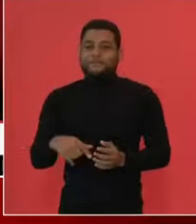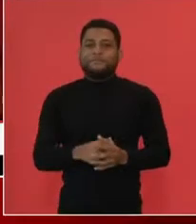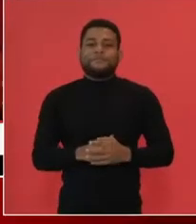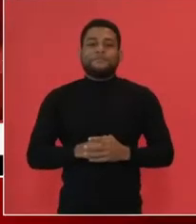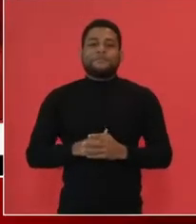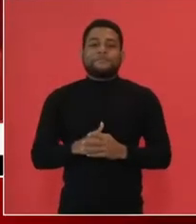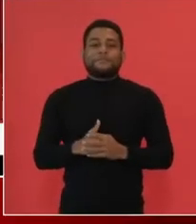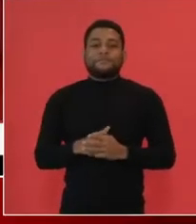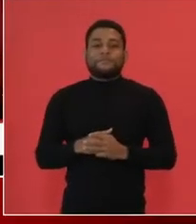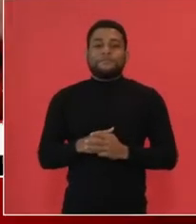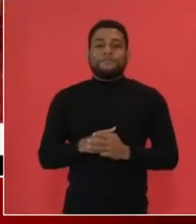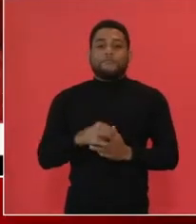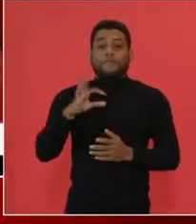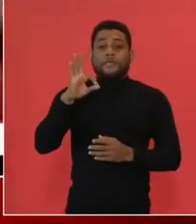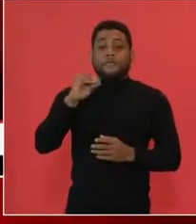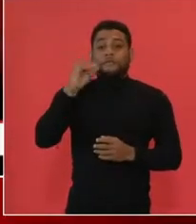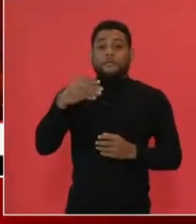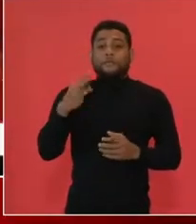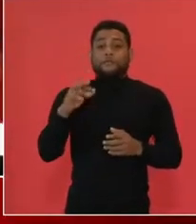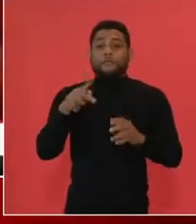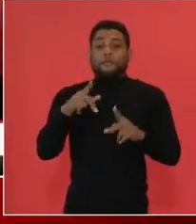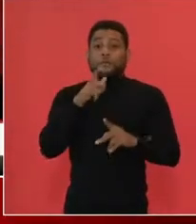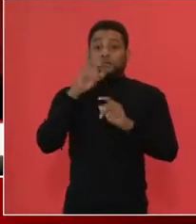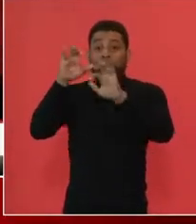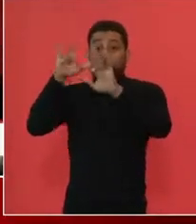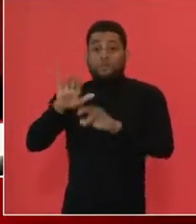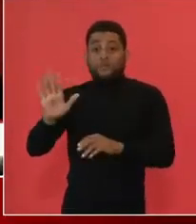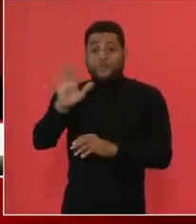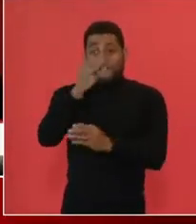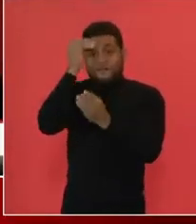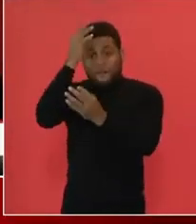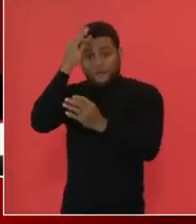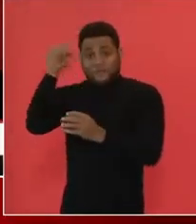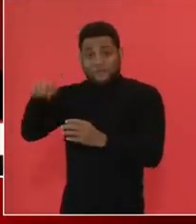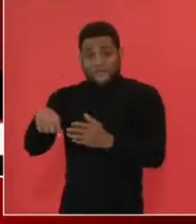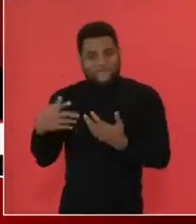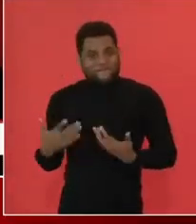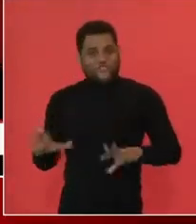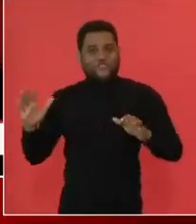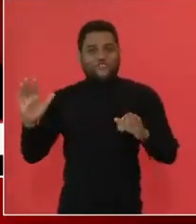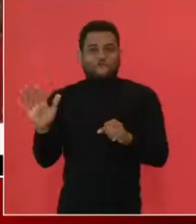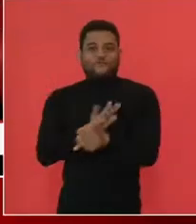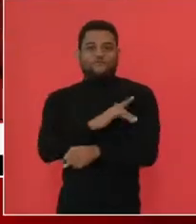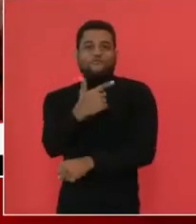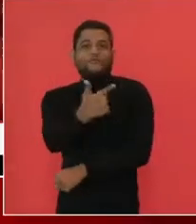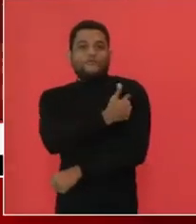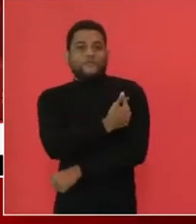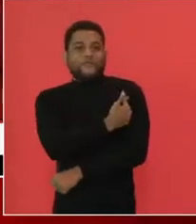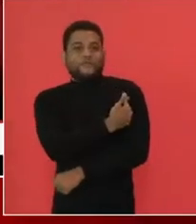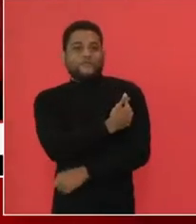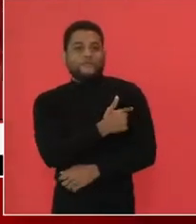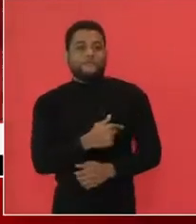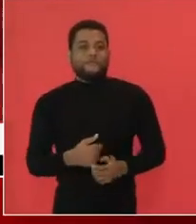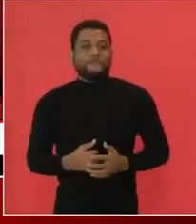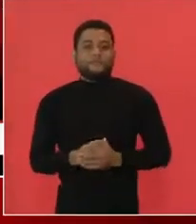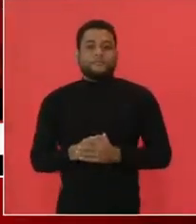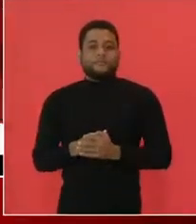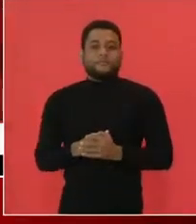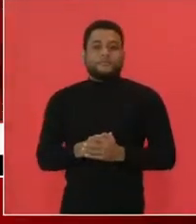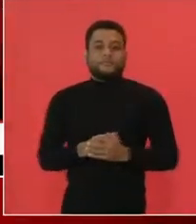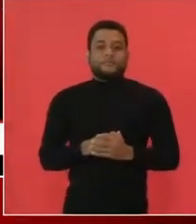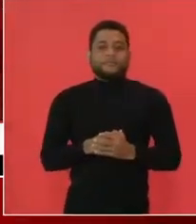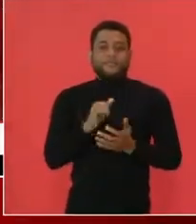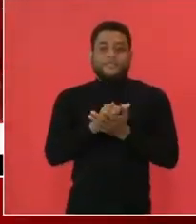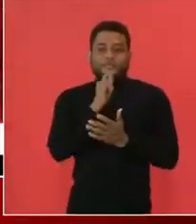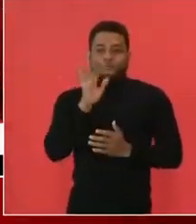their information are fully vaccinated. Those are your colleagues. I expect more people to